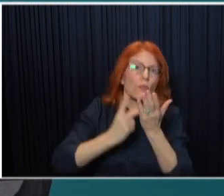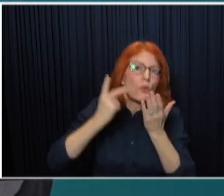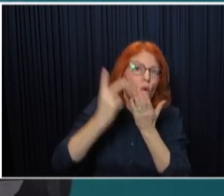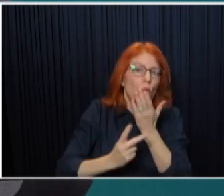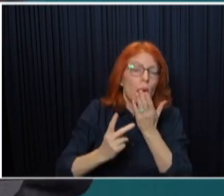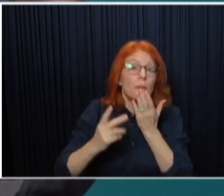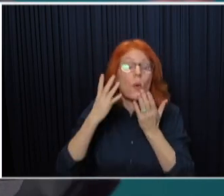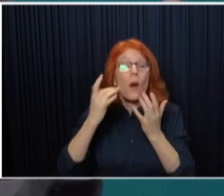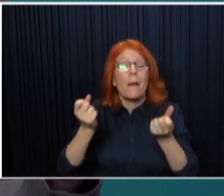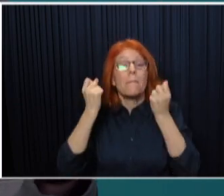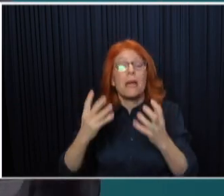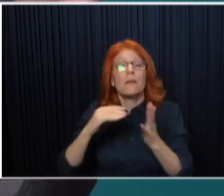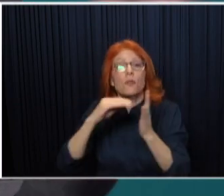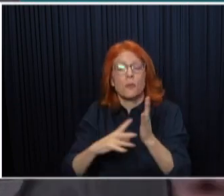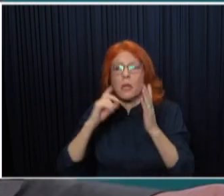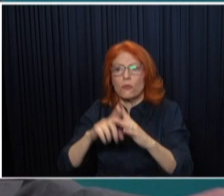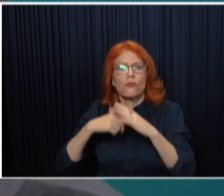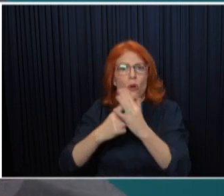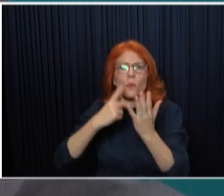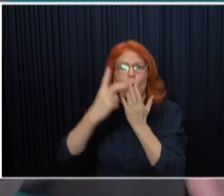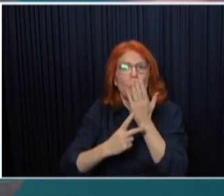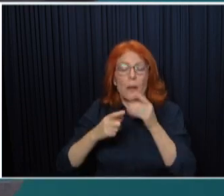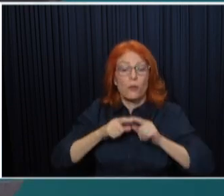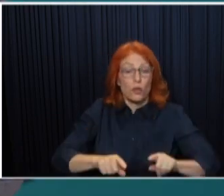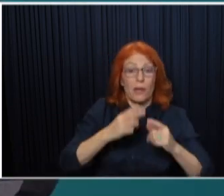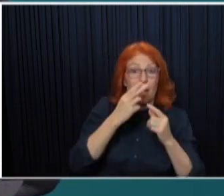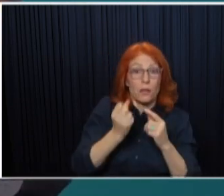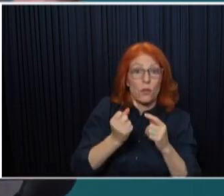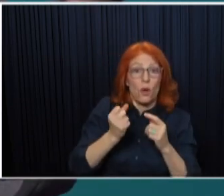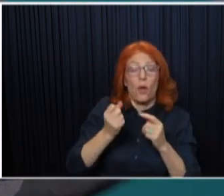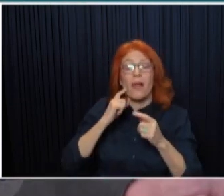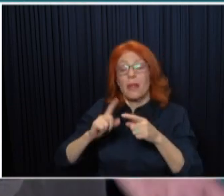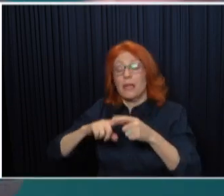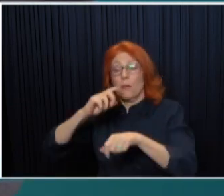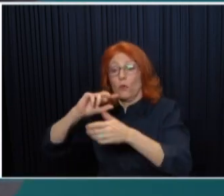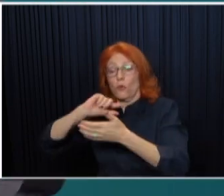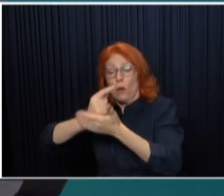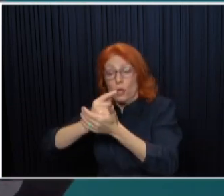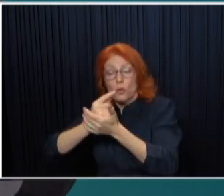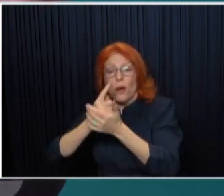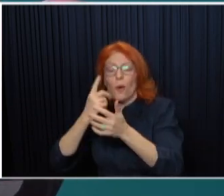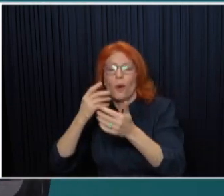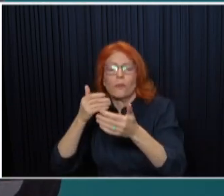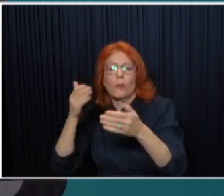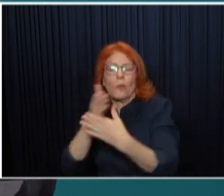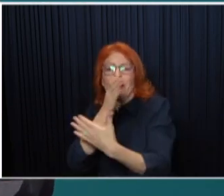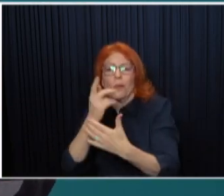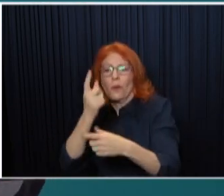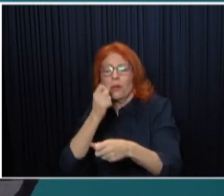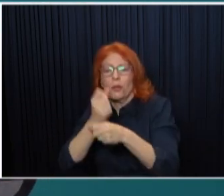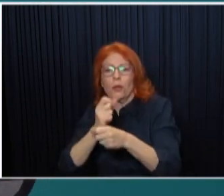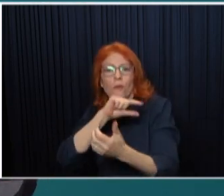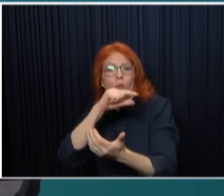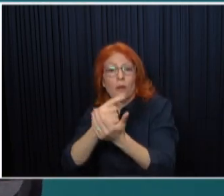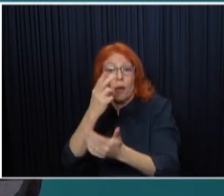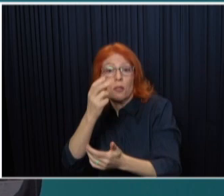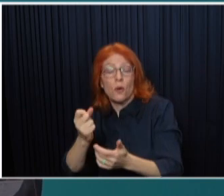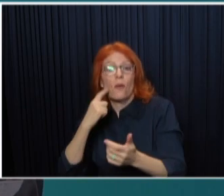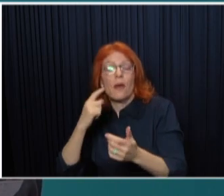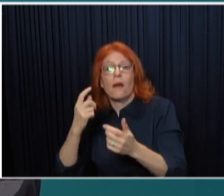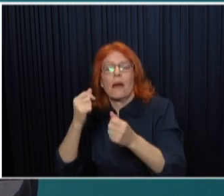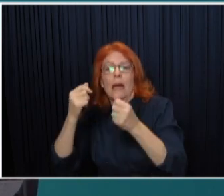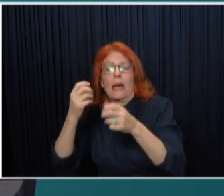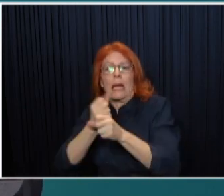of the students can start these programs in high school, and by the time they graduate, or within a year of graduating high school, they're actually getting their certification